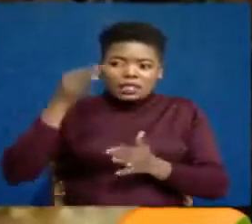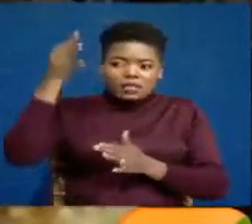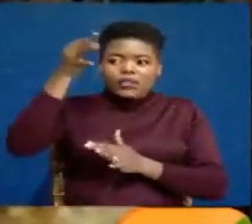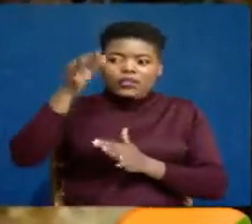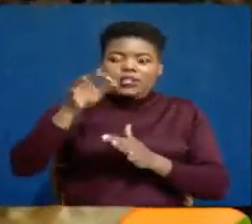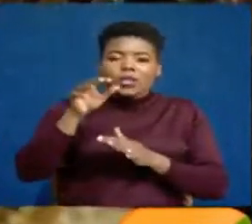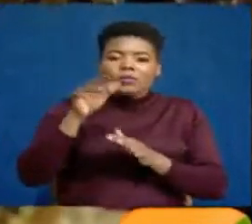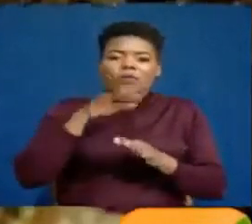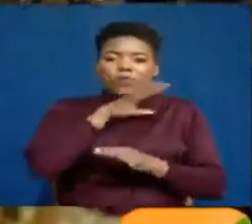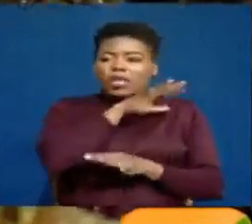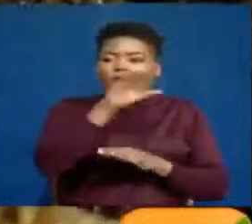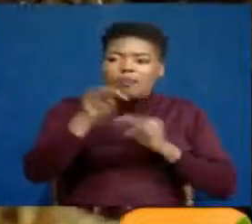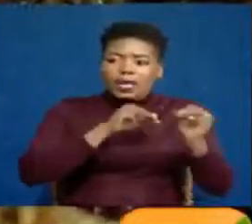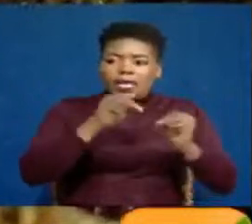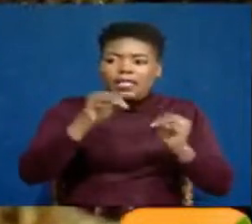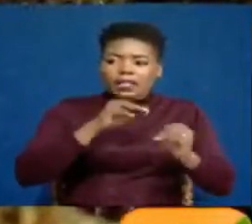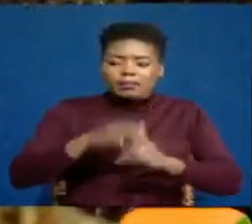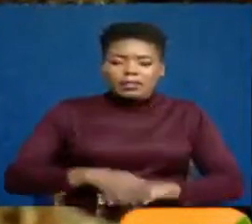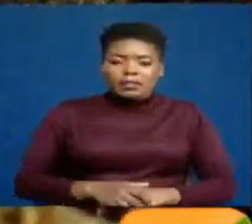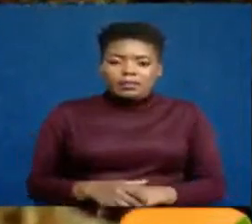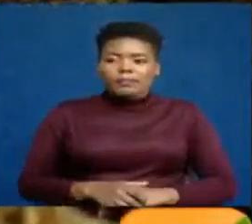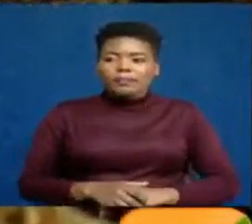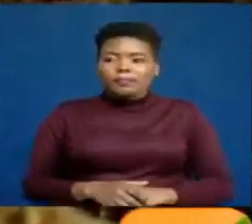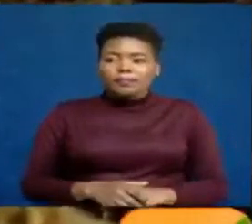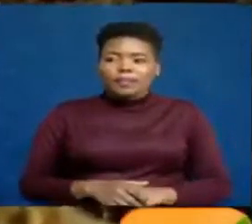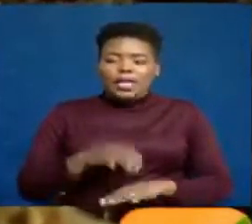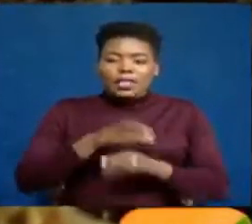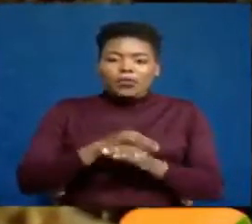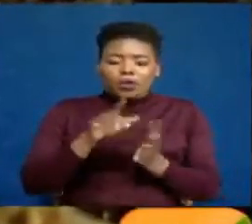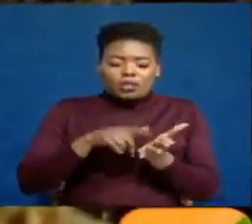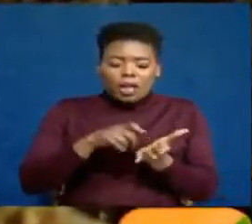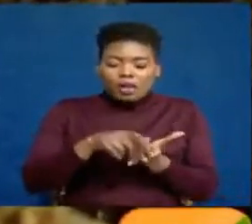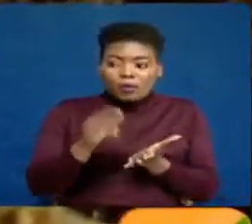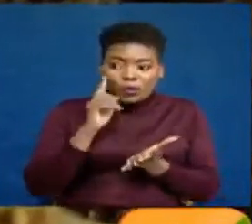by harnessing the power of this tiny larva.